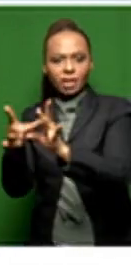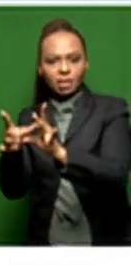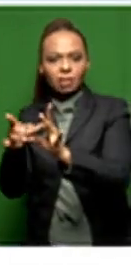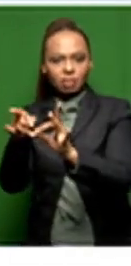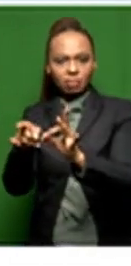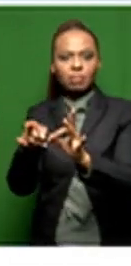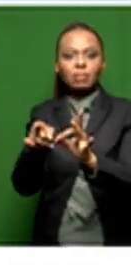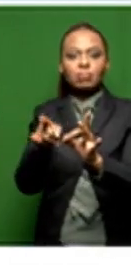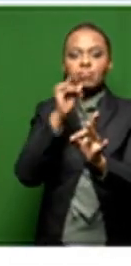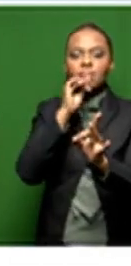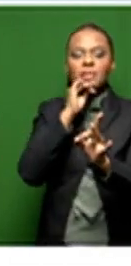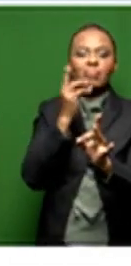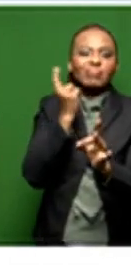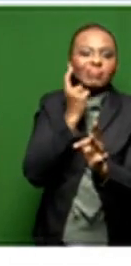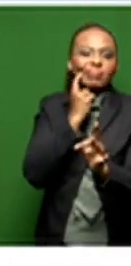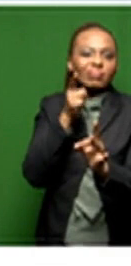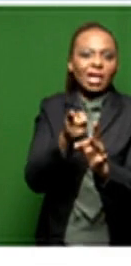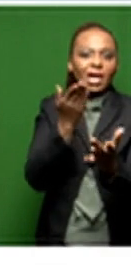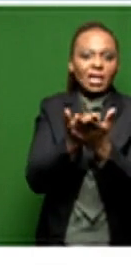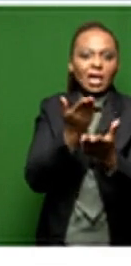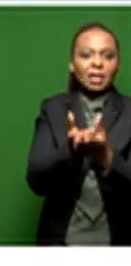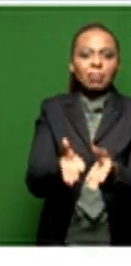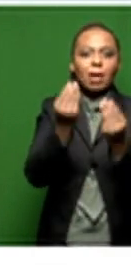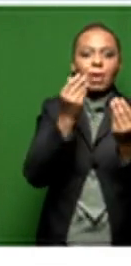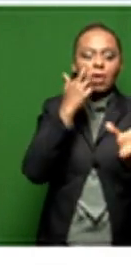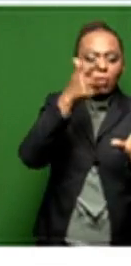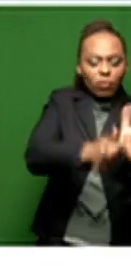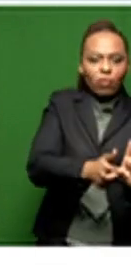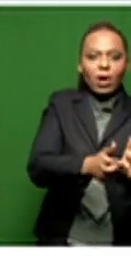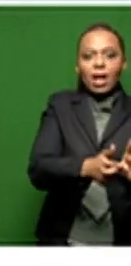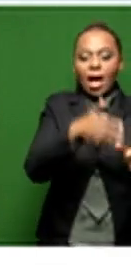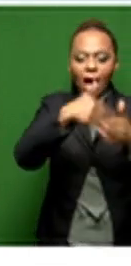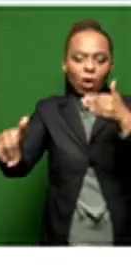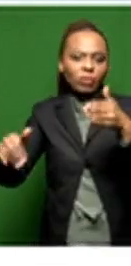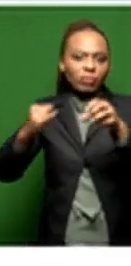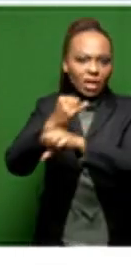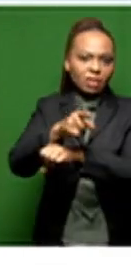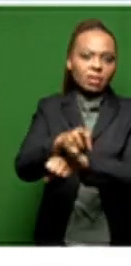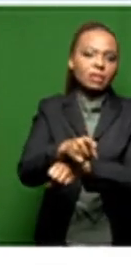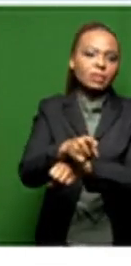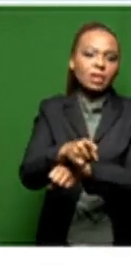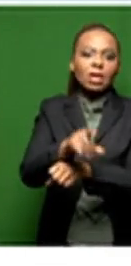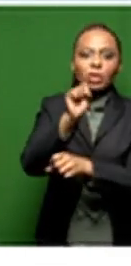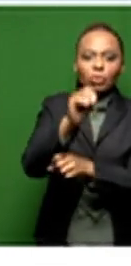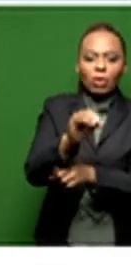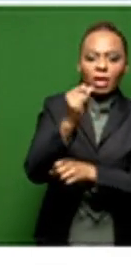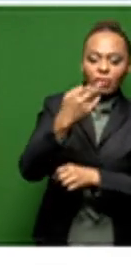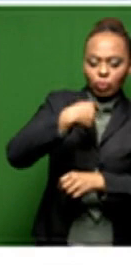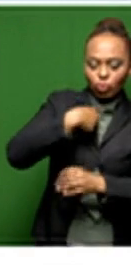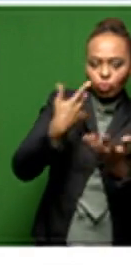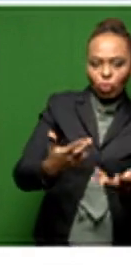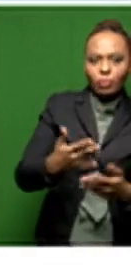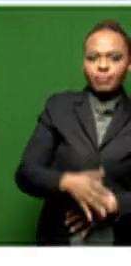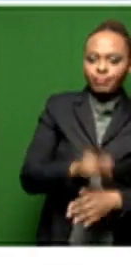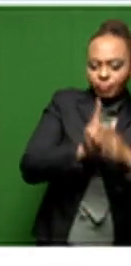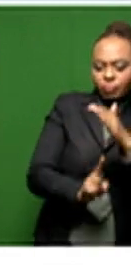is a grudge purchase. You just want to get the fuel and get out of the service station as soon as possible. So if you like me, you hate going to